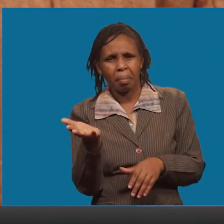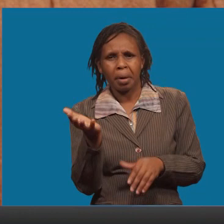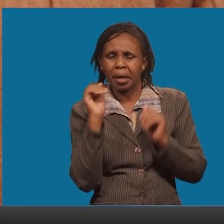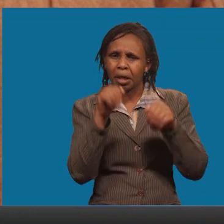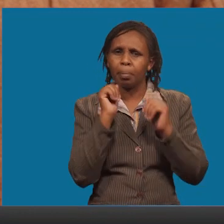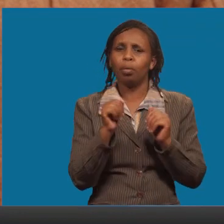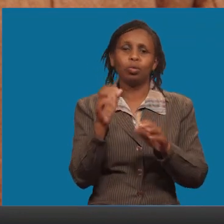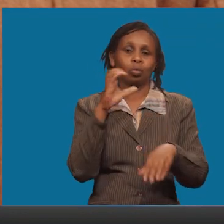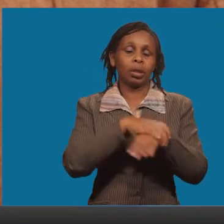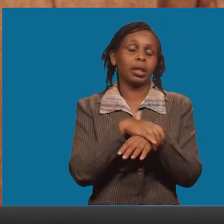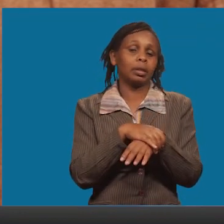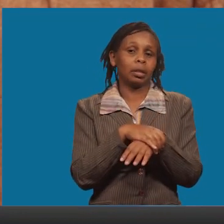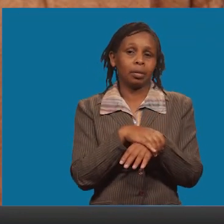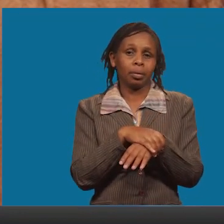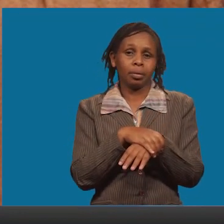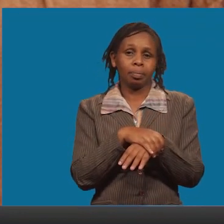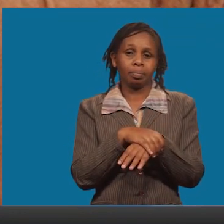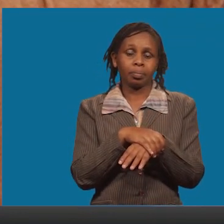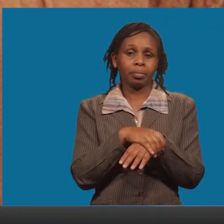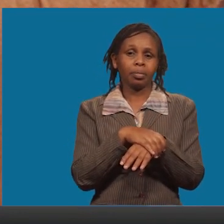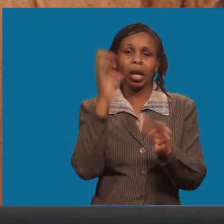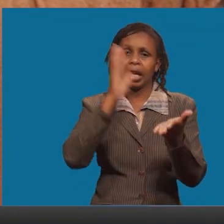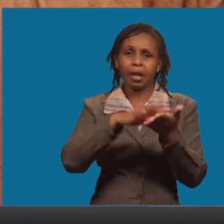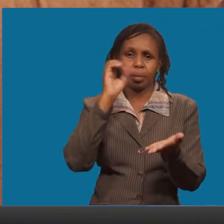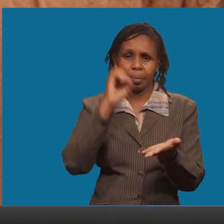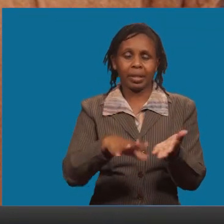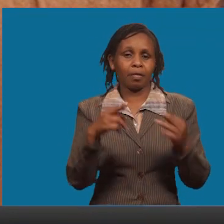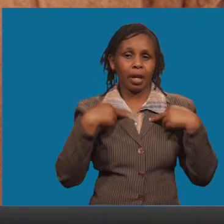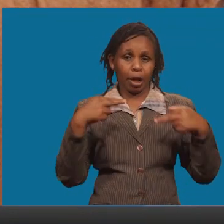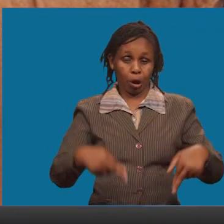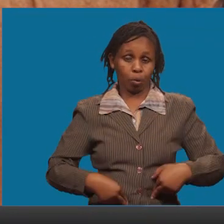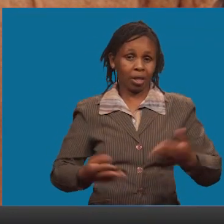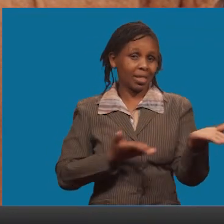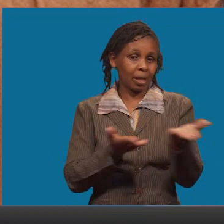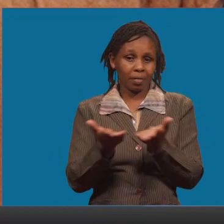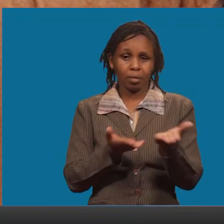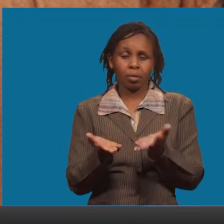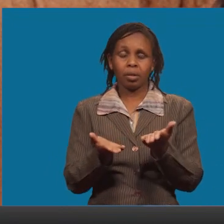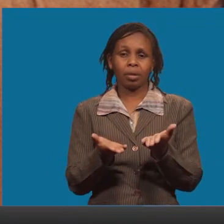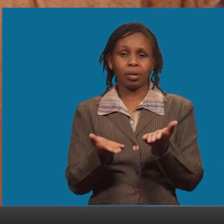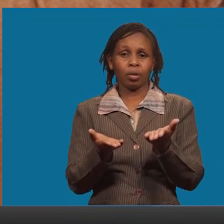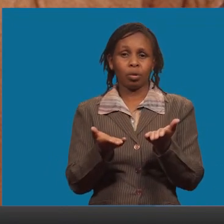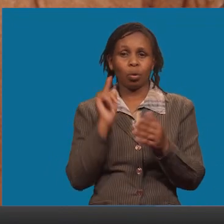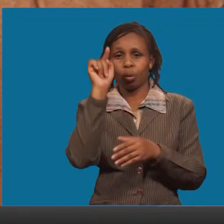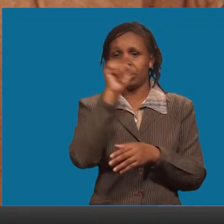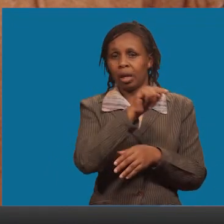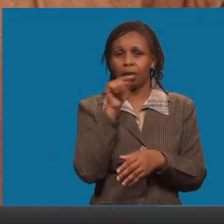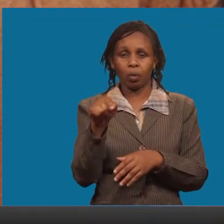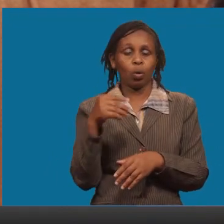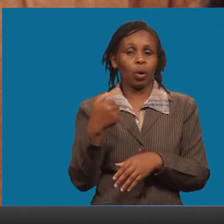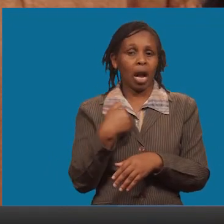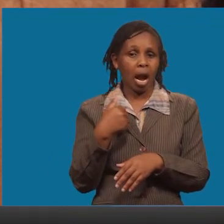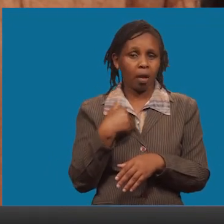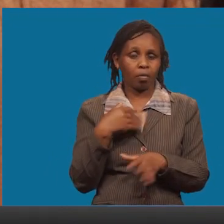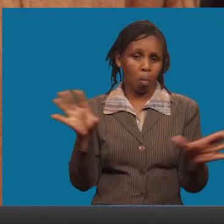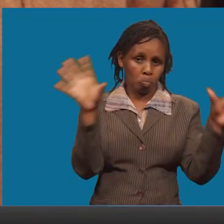afford the expensive health facilities and services, and therefore we partnered